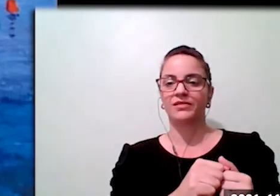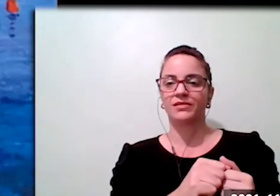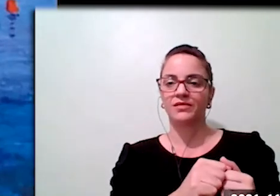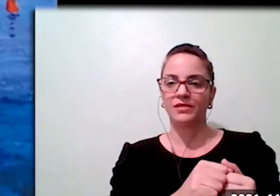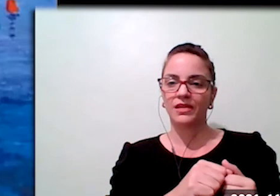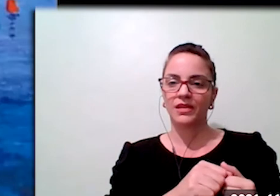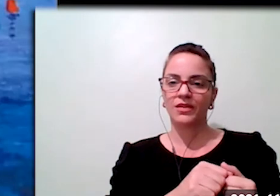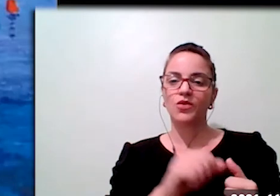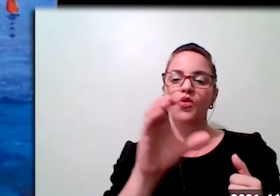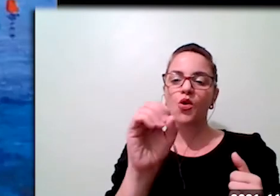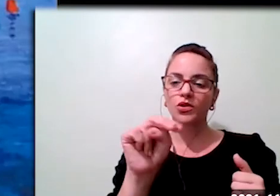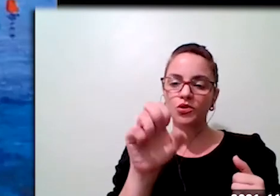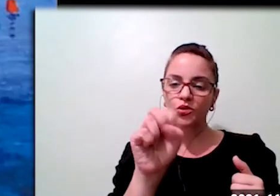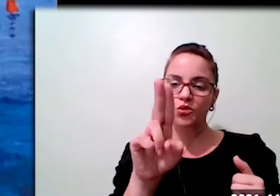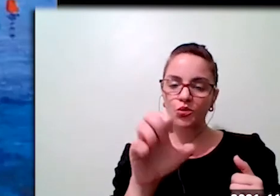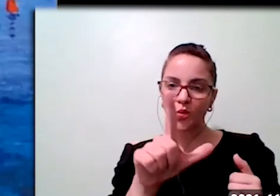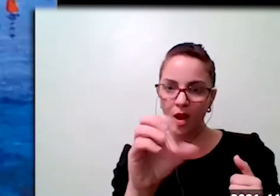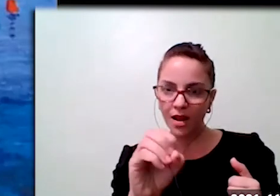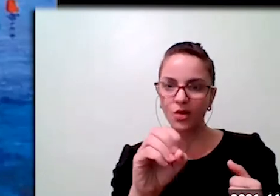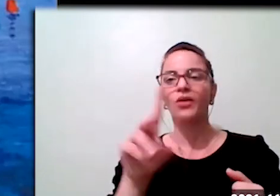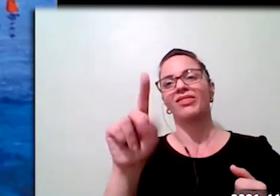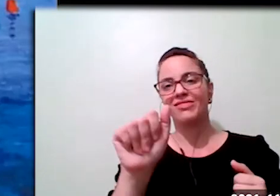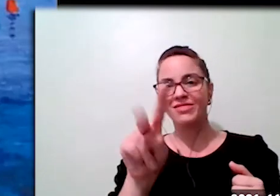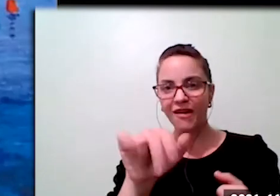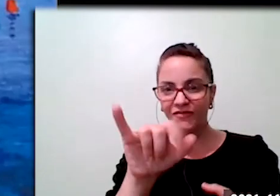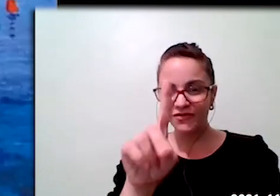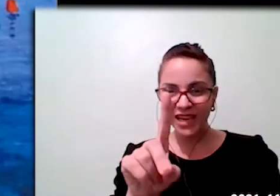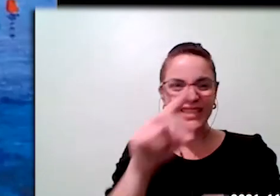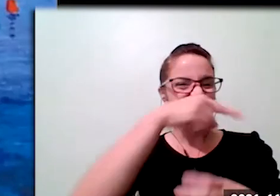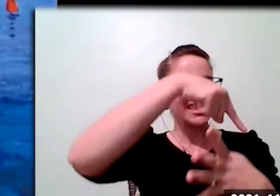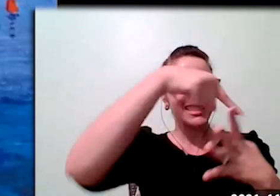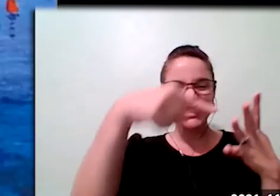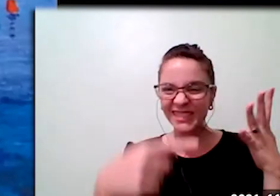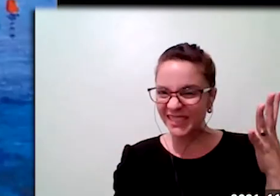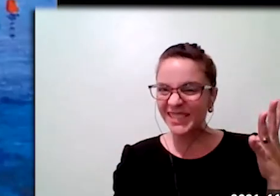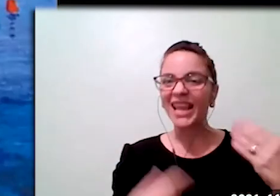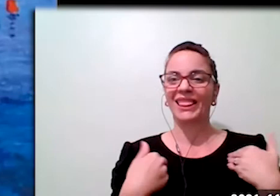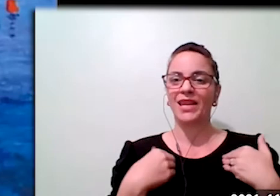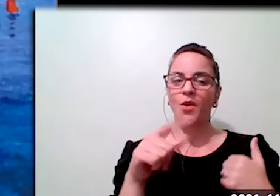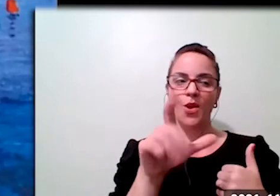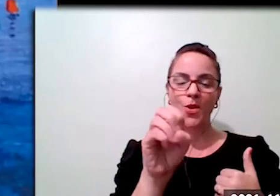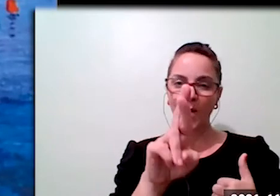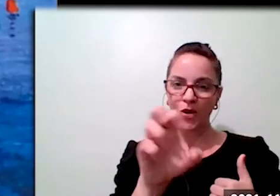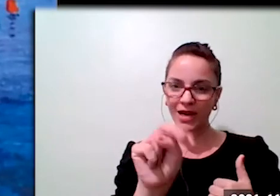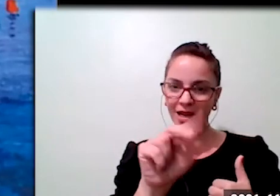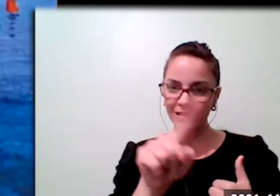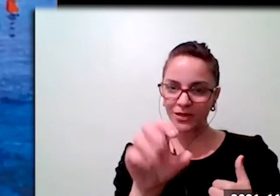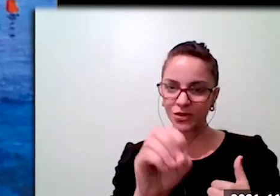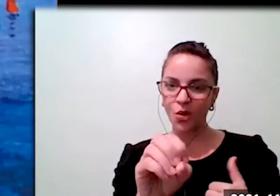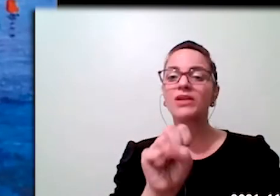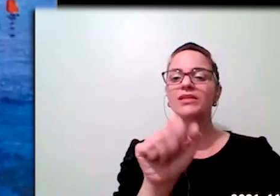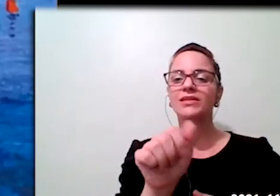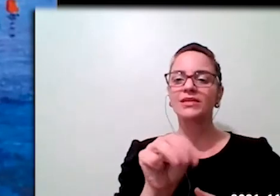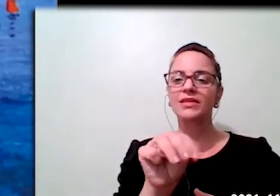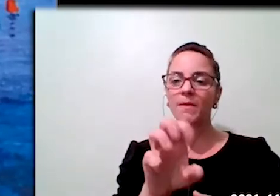Botay, David Goitia, Lorenzo Omar, Wilfred Laviosa, Samuel